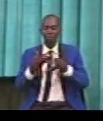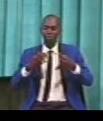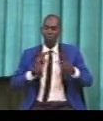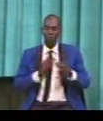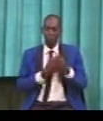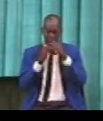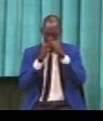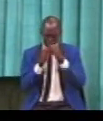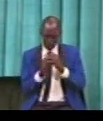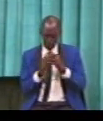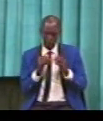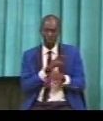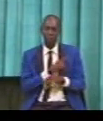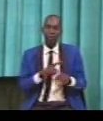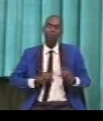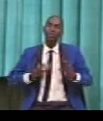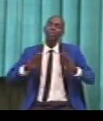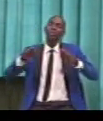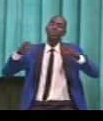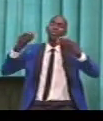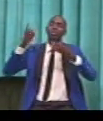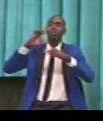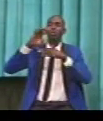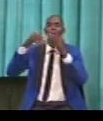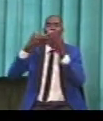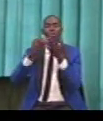Lord. Let's give him all the glory.